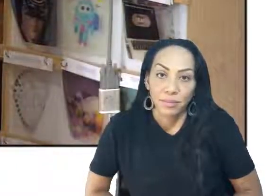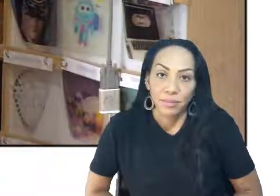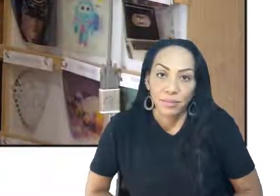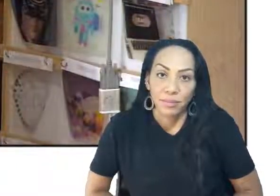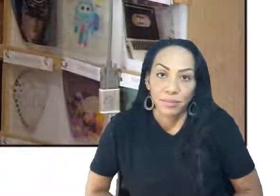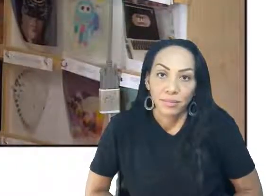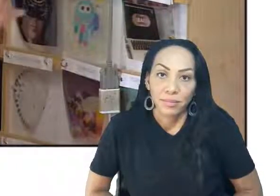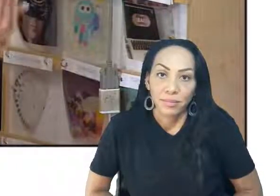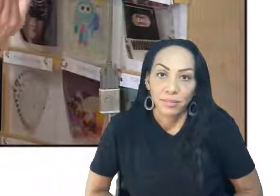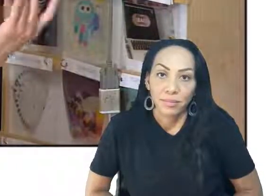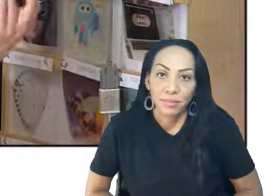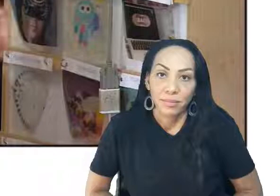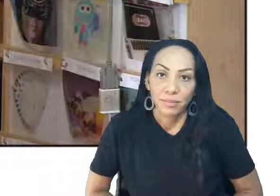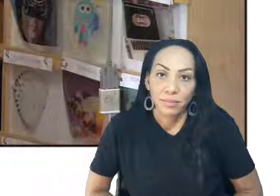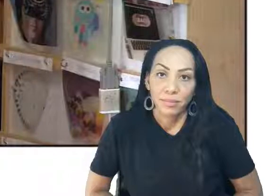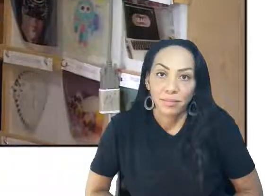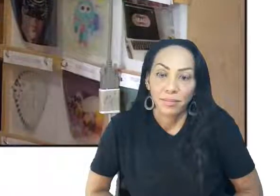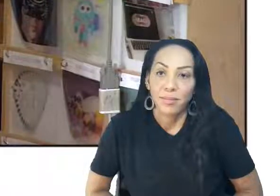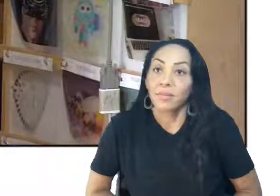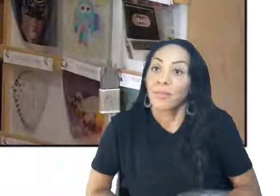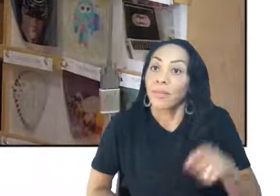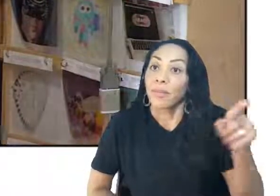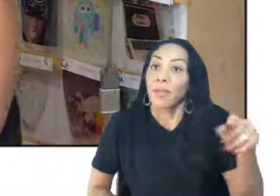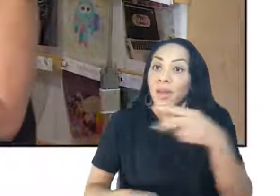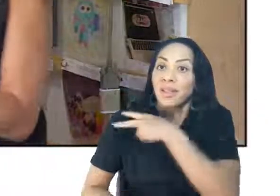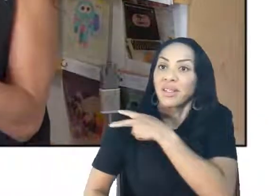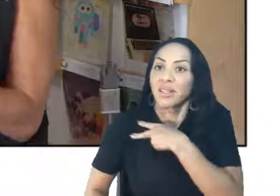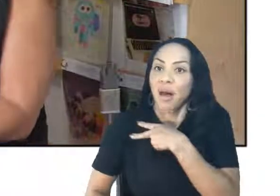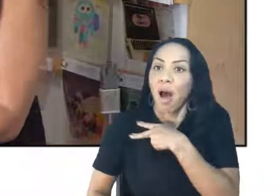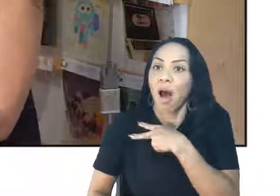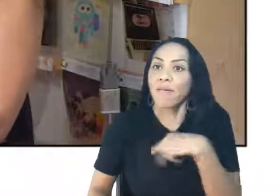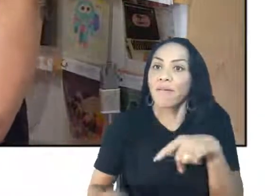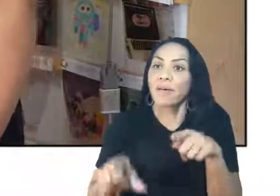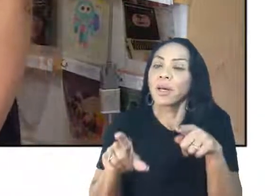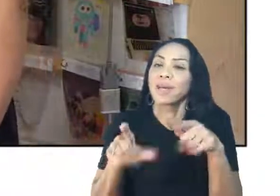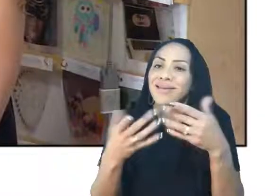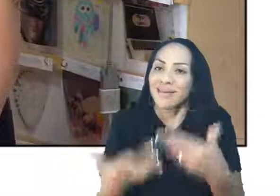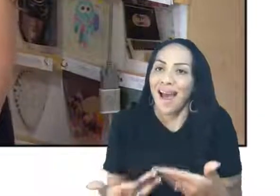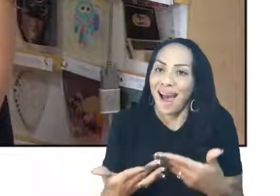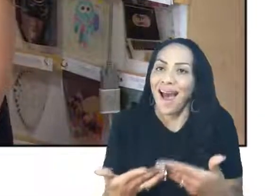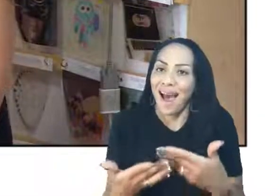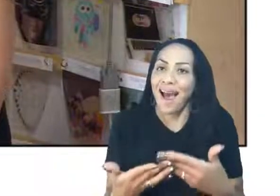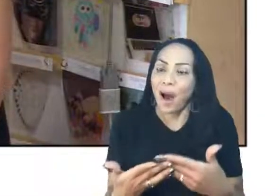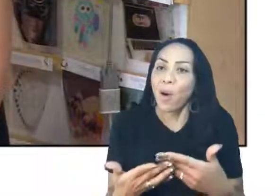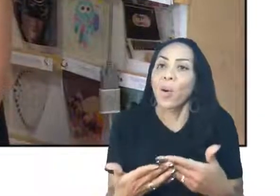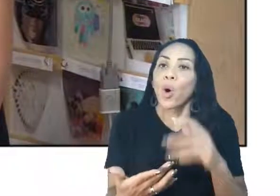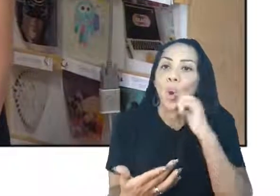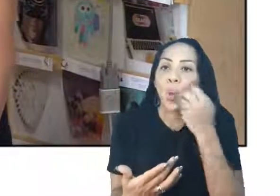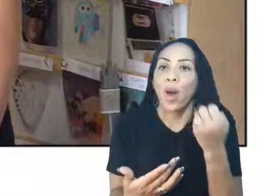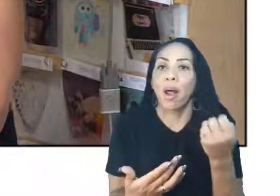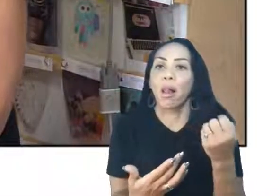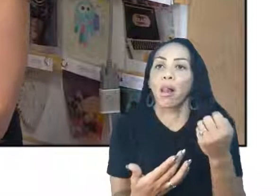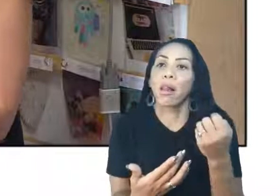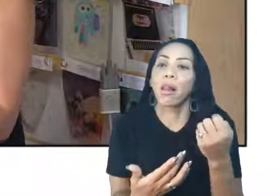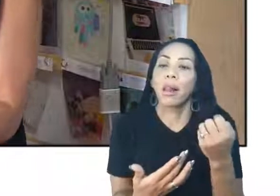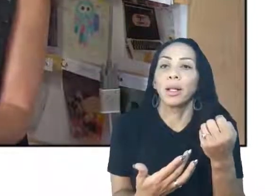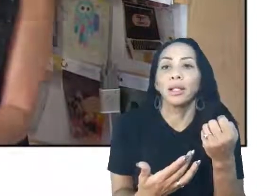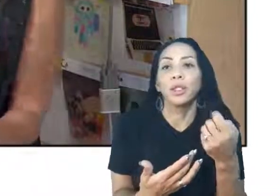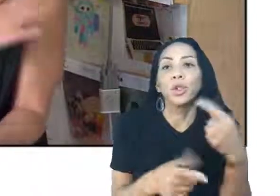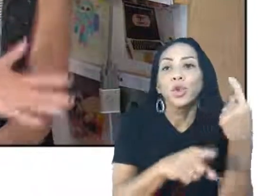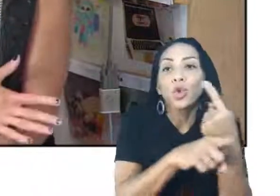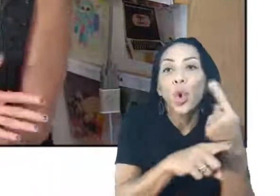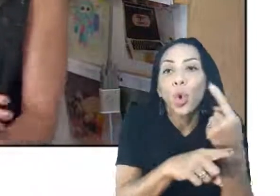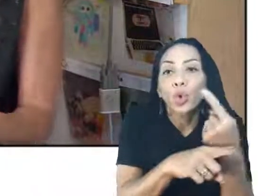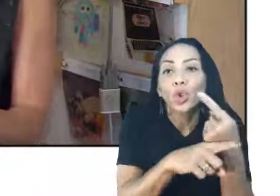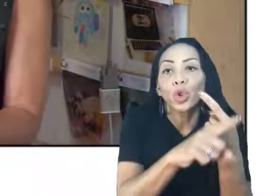offers to the chronically ill community and also to the visually impaired community. They start those conversations with artists that they're thinking of exhibiting right